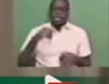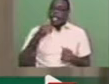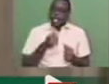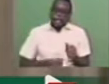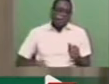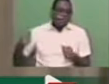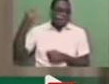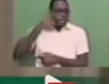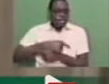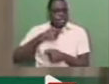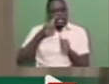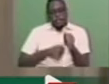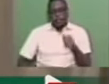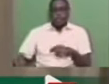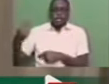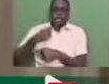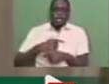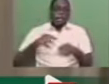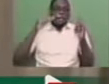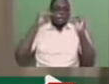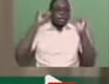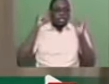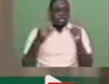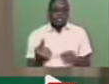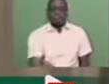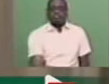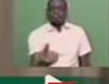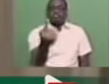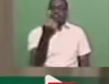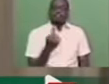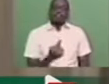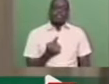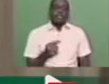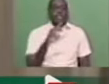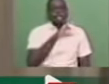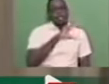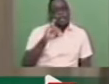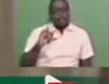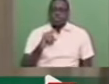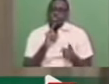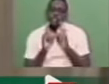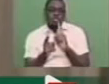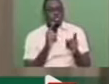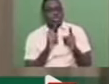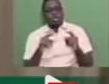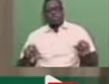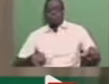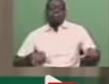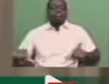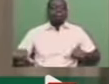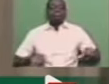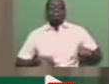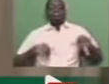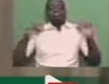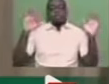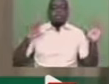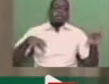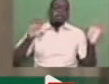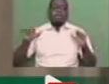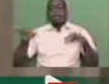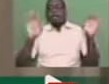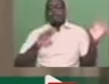then the minister comes wringing his hand and crying crocodile tears. Oh, it's the prices, the oil prices. Listen, goodness